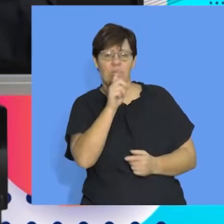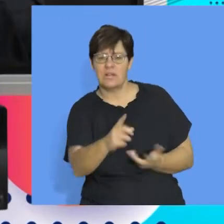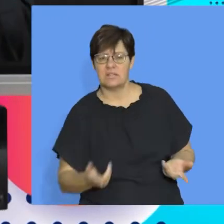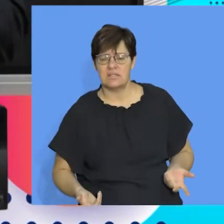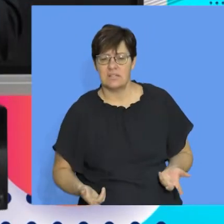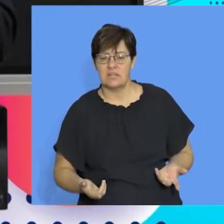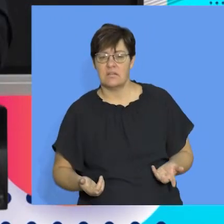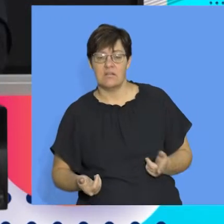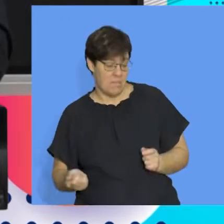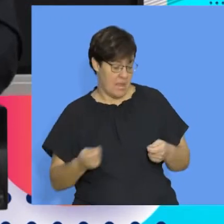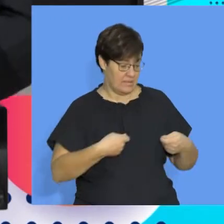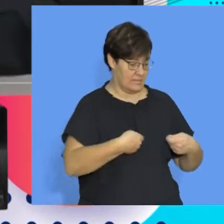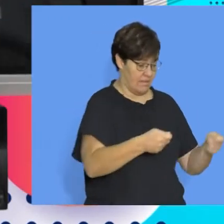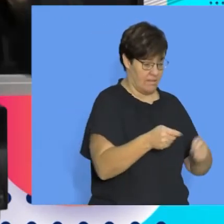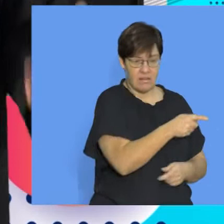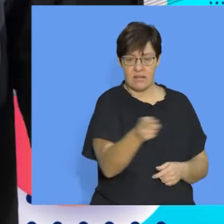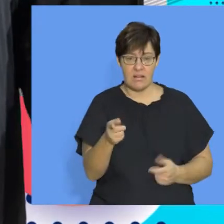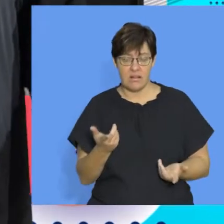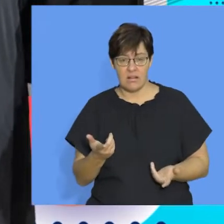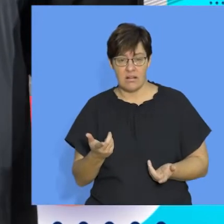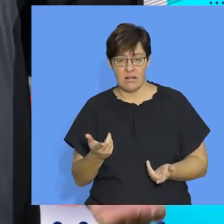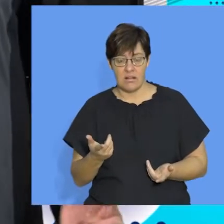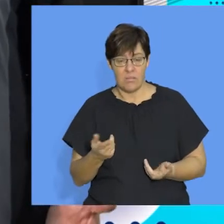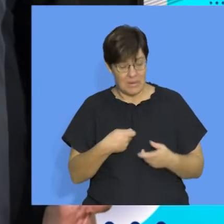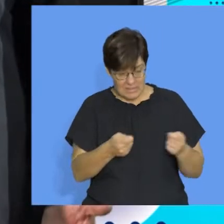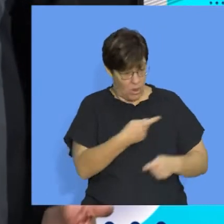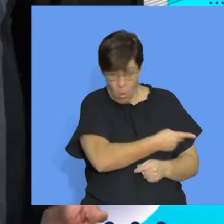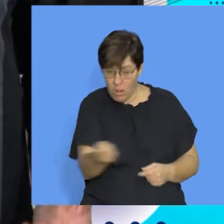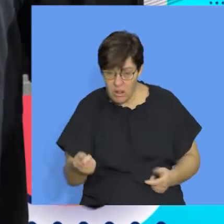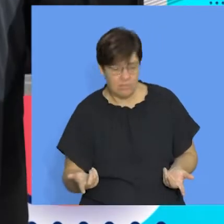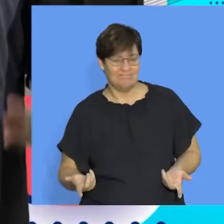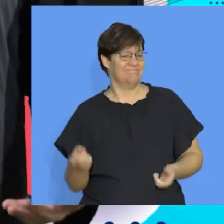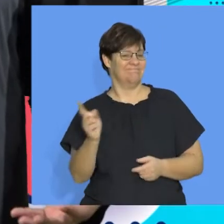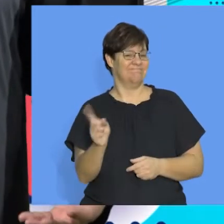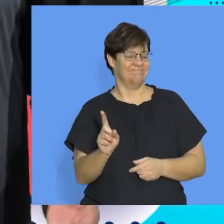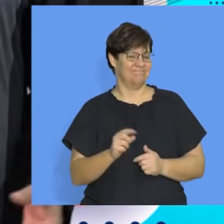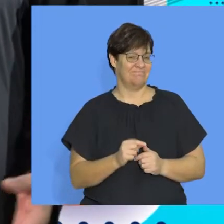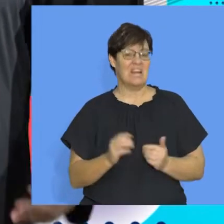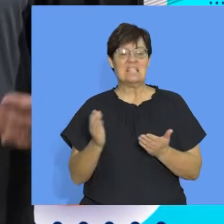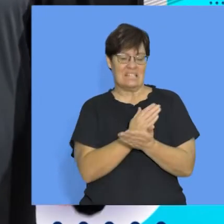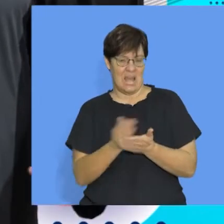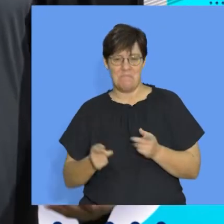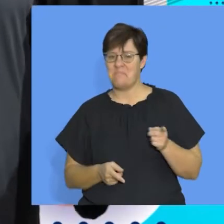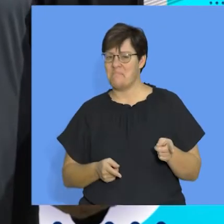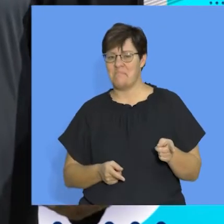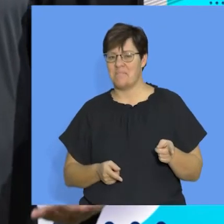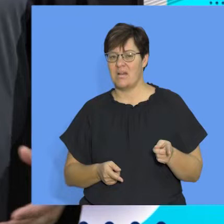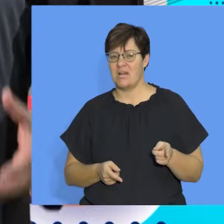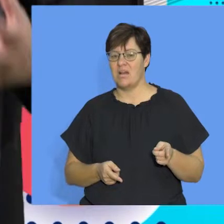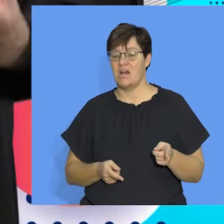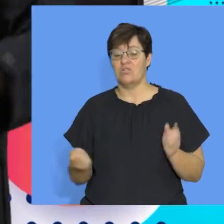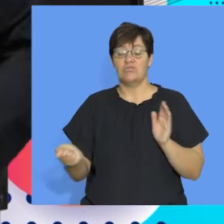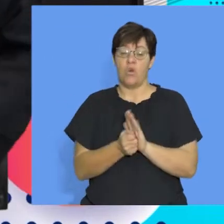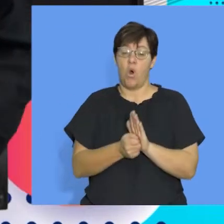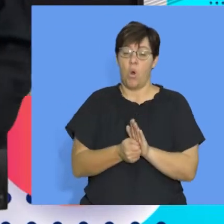you're going to be selling, are you selling all your goods? Not necessarily. There may be some goods that you haven't sold as yet,